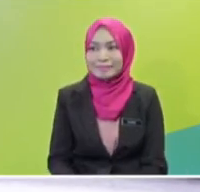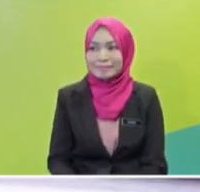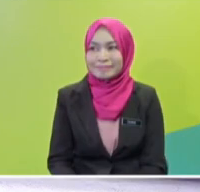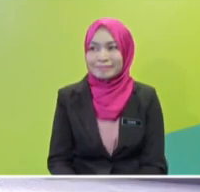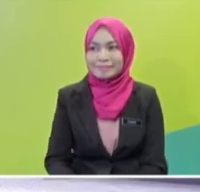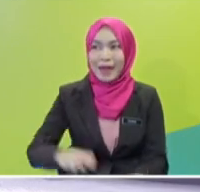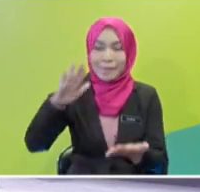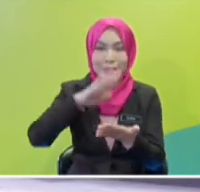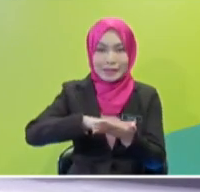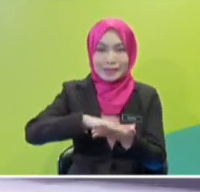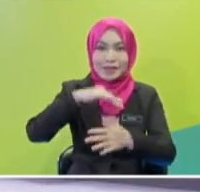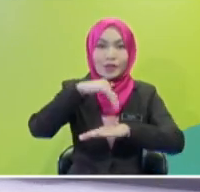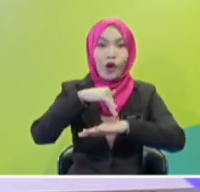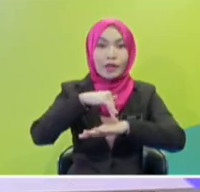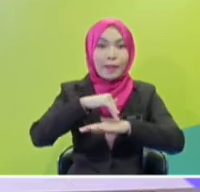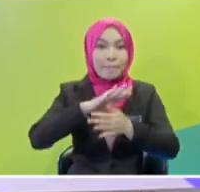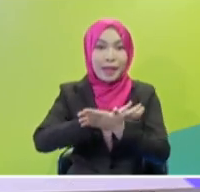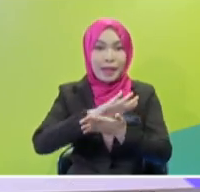Ooh. It'll be like this.